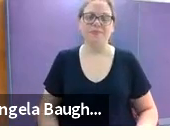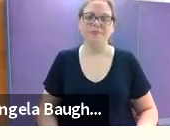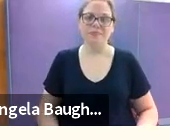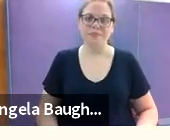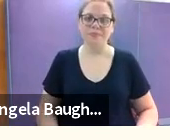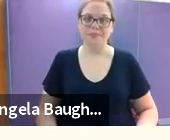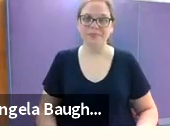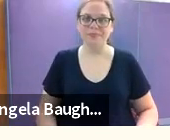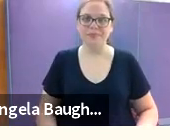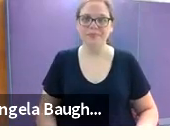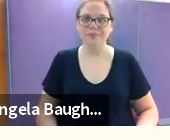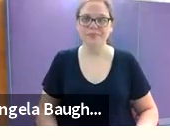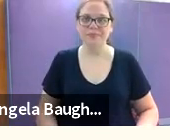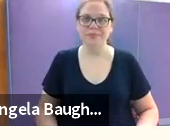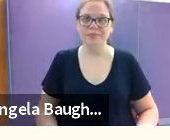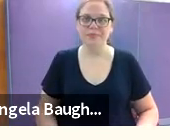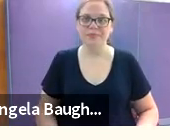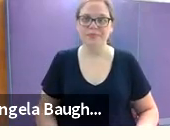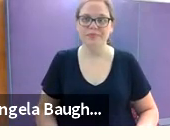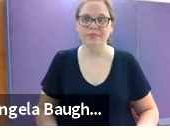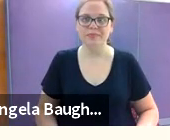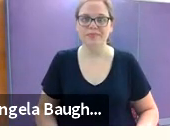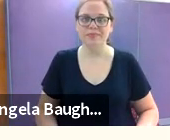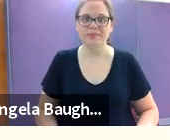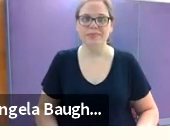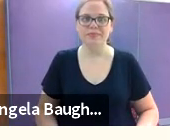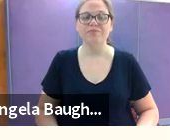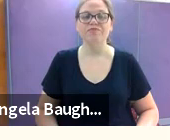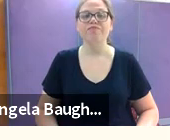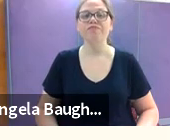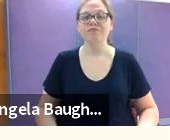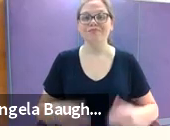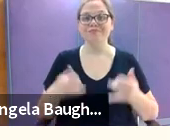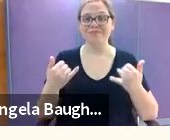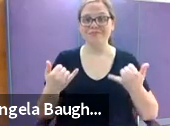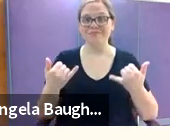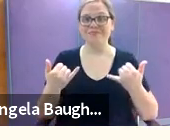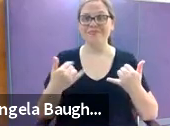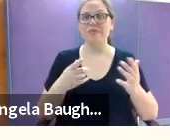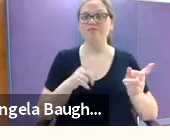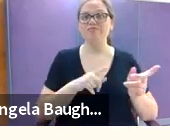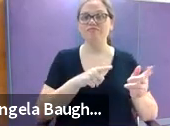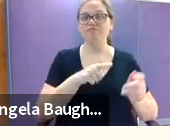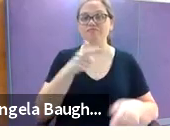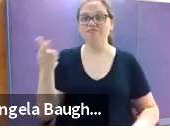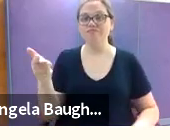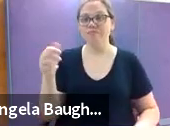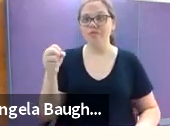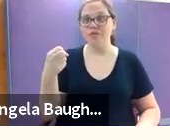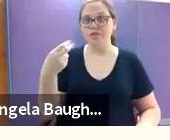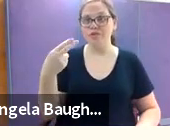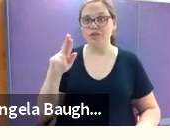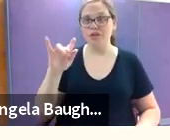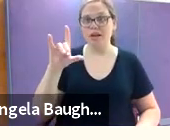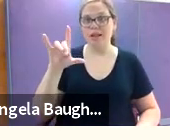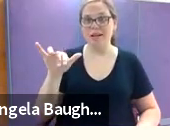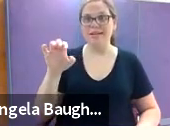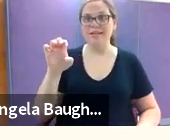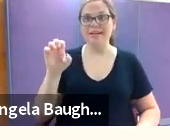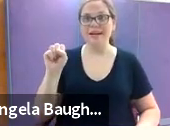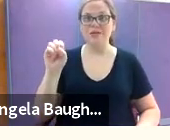51.5-169.1. Wasn't showing on my screen. Okay, at this point, I want to hand it over to Shirley Lyons, the